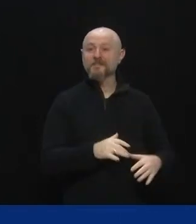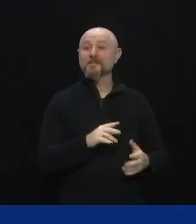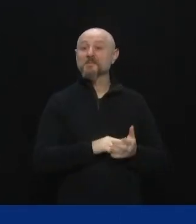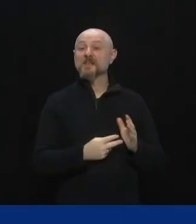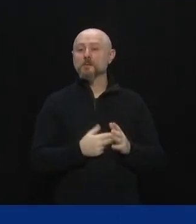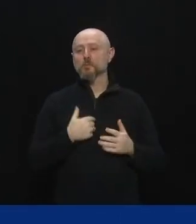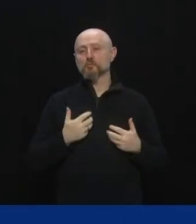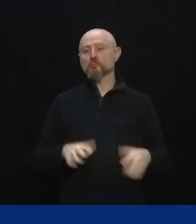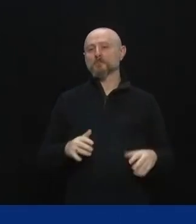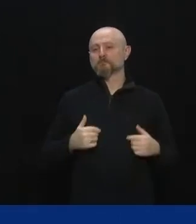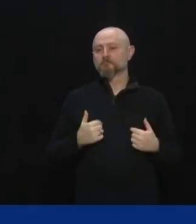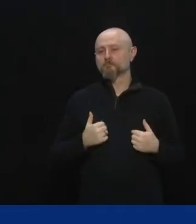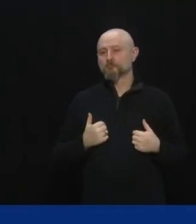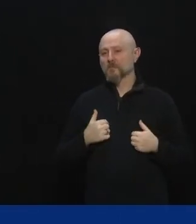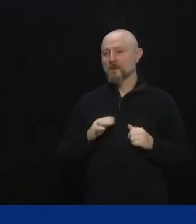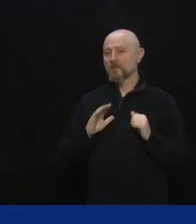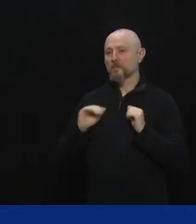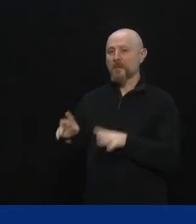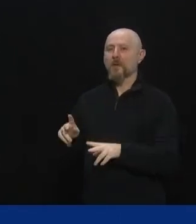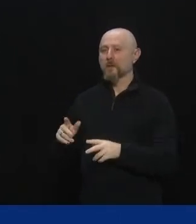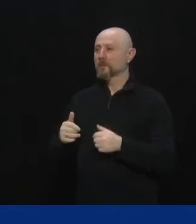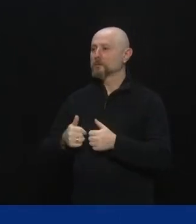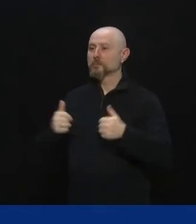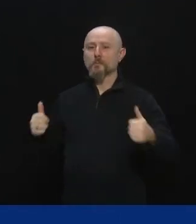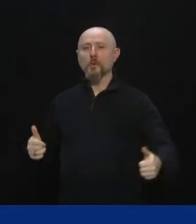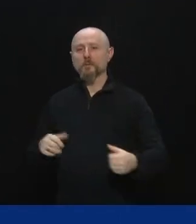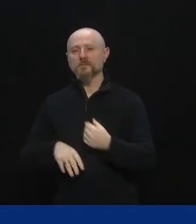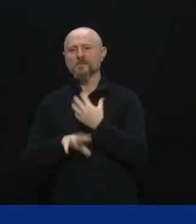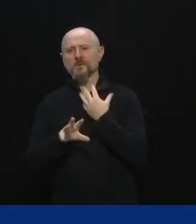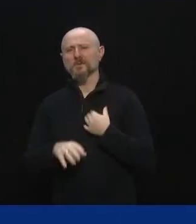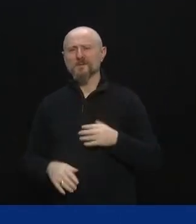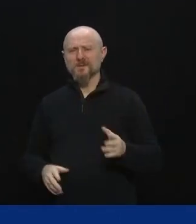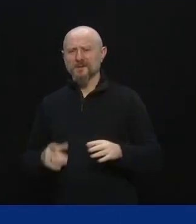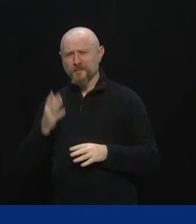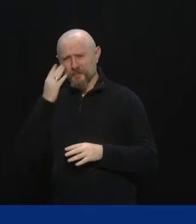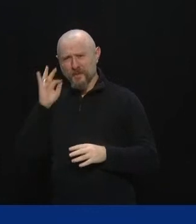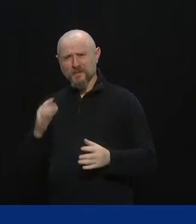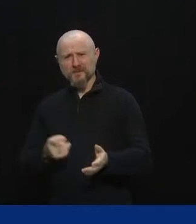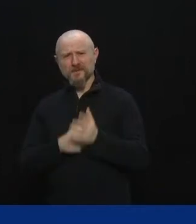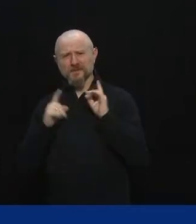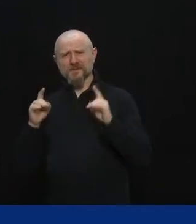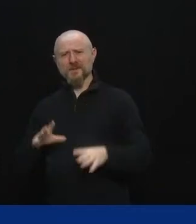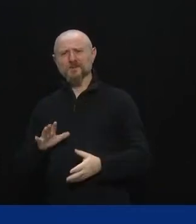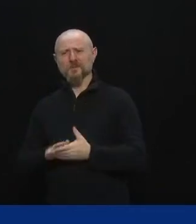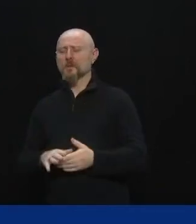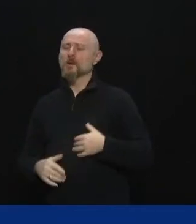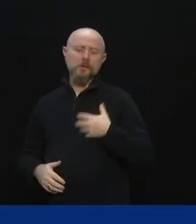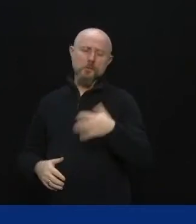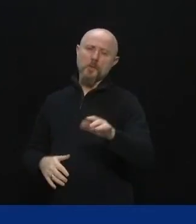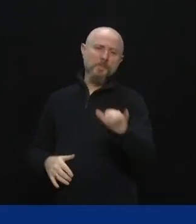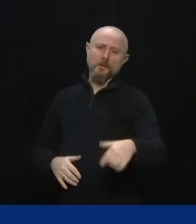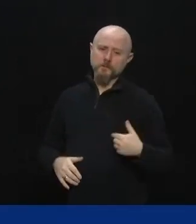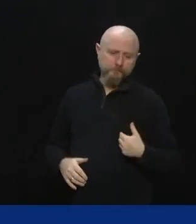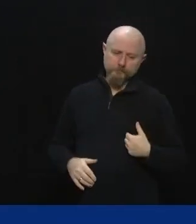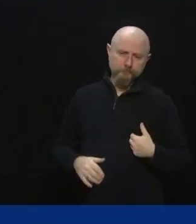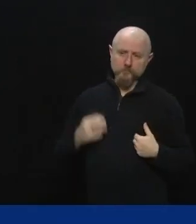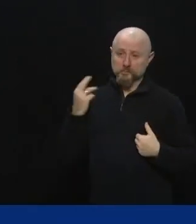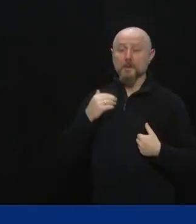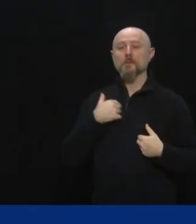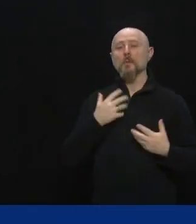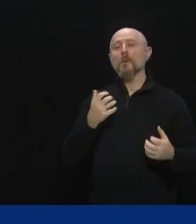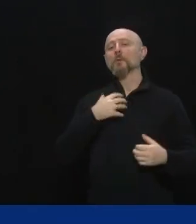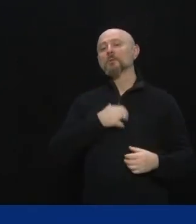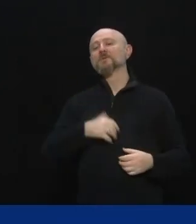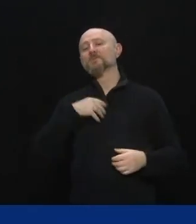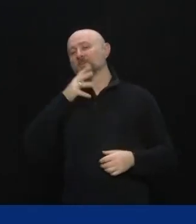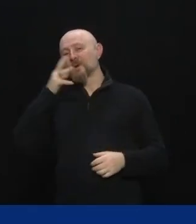to remote because there was a mandate that there be testing in schools, and that's what we're trying to balance. I wish parents would just be smart about